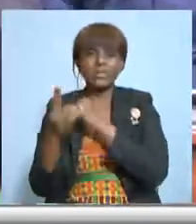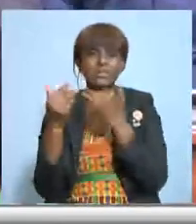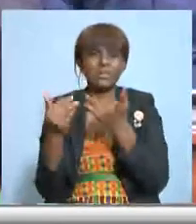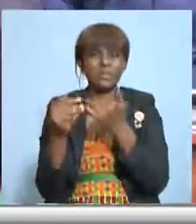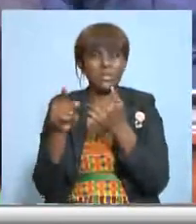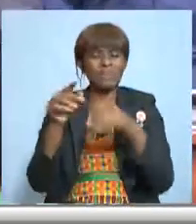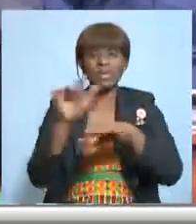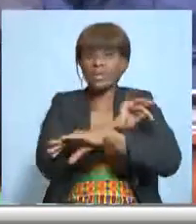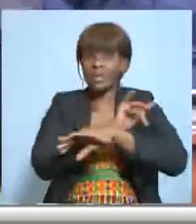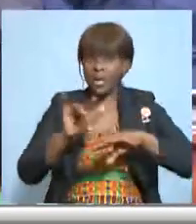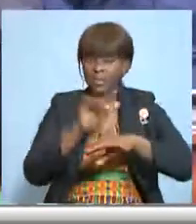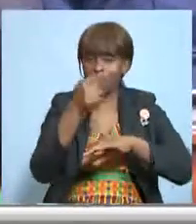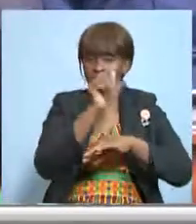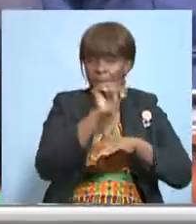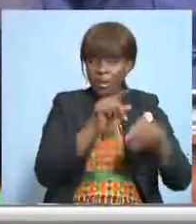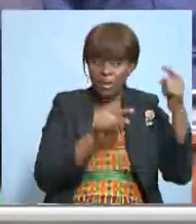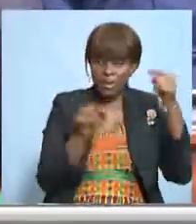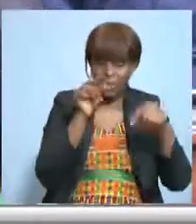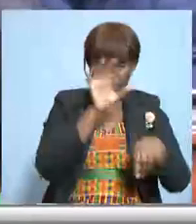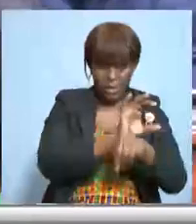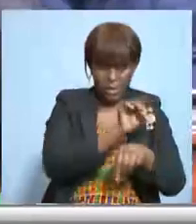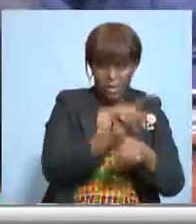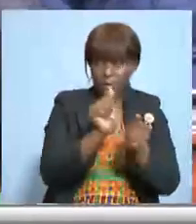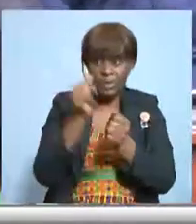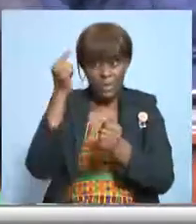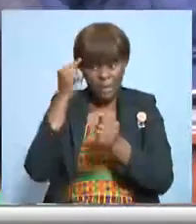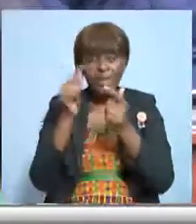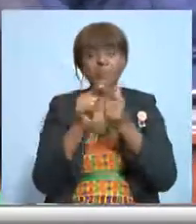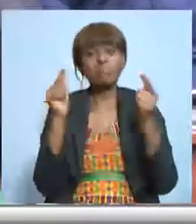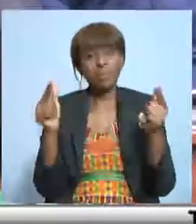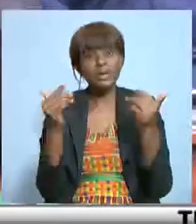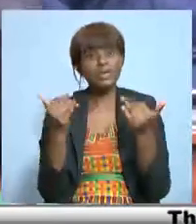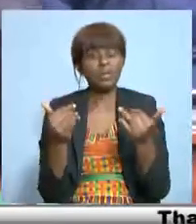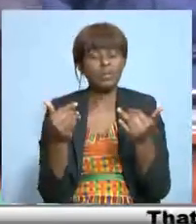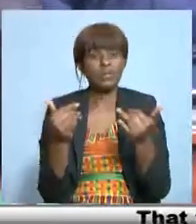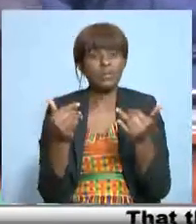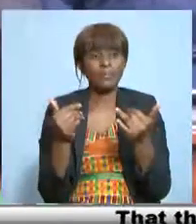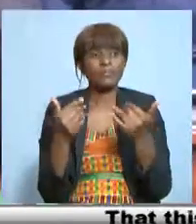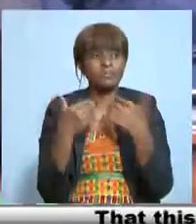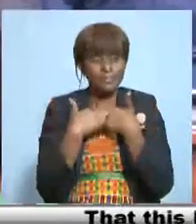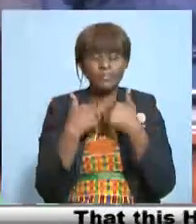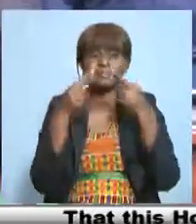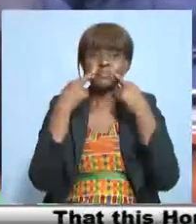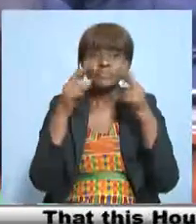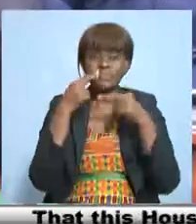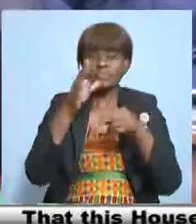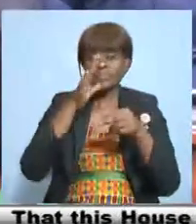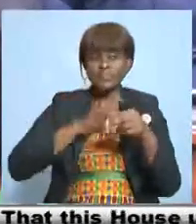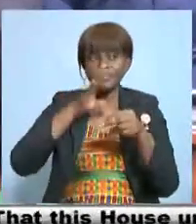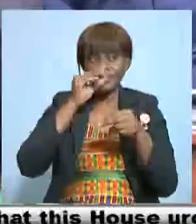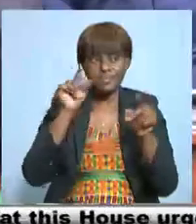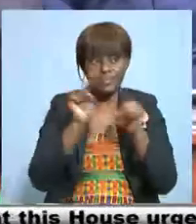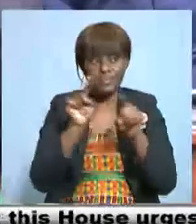the gap between government and the church has widened. The results, Madam Speaker,